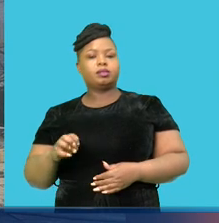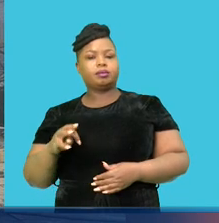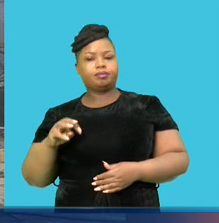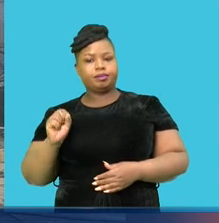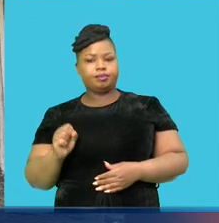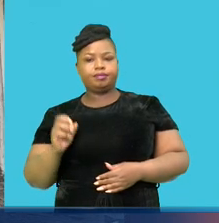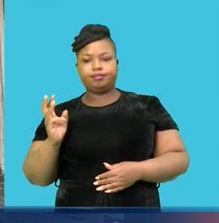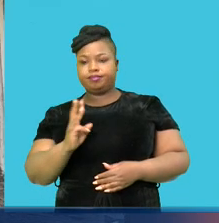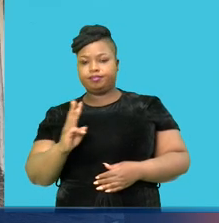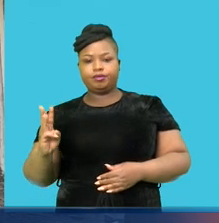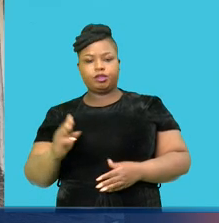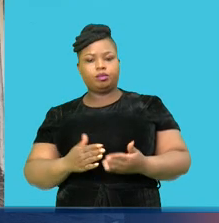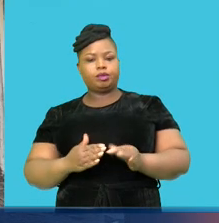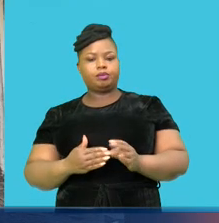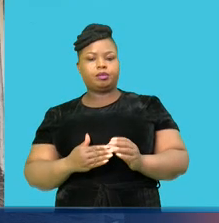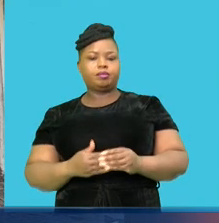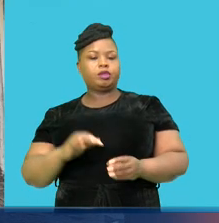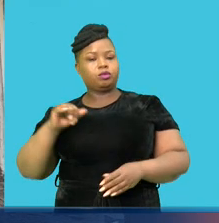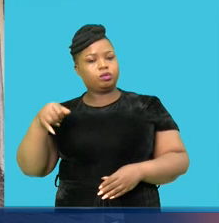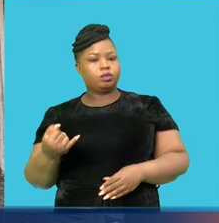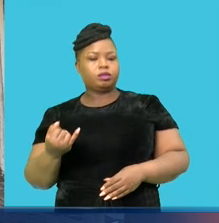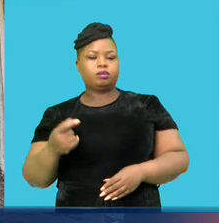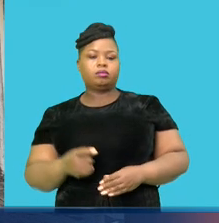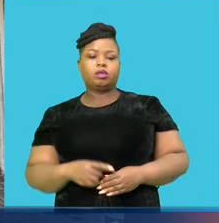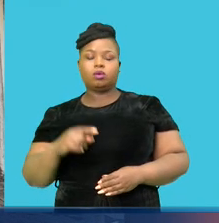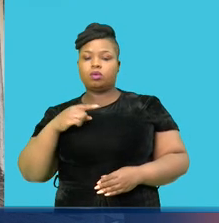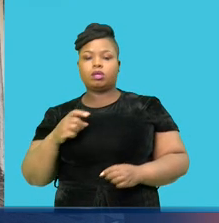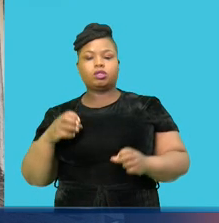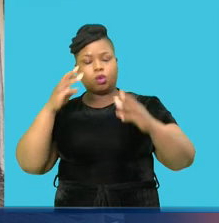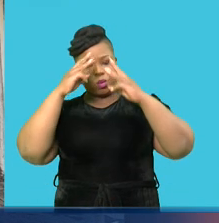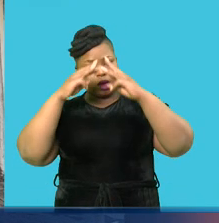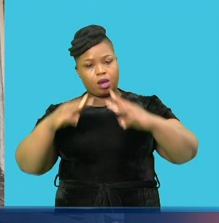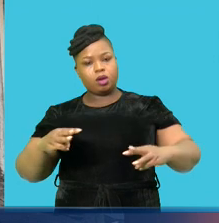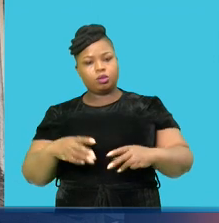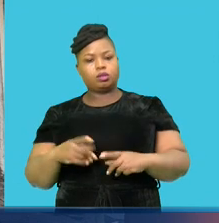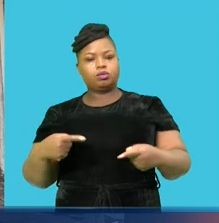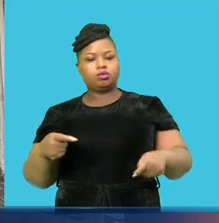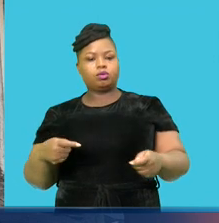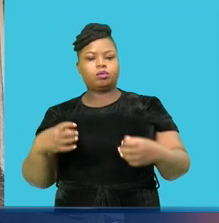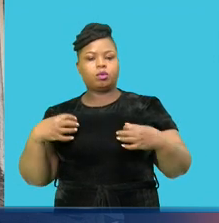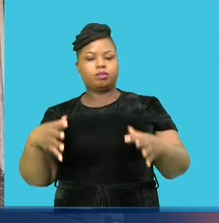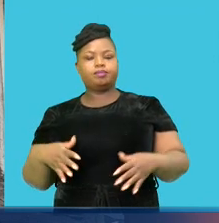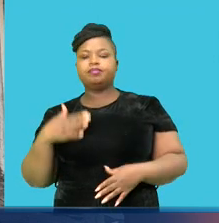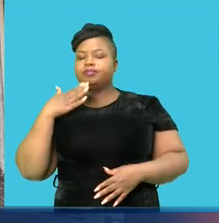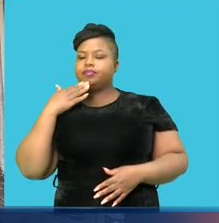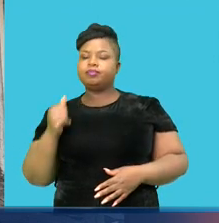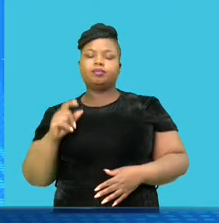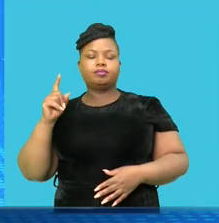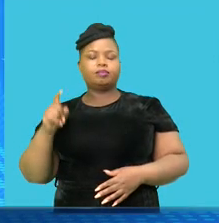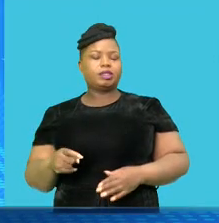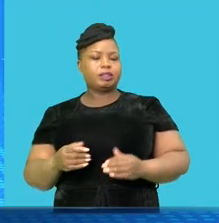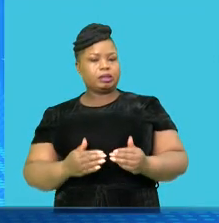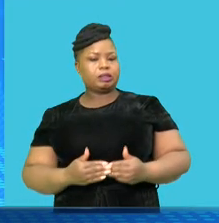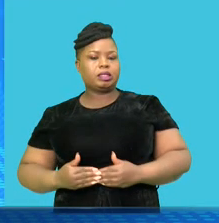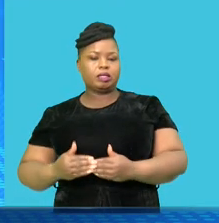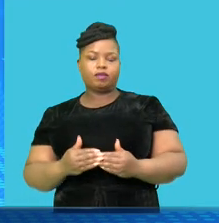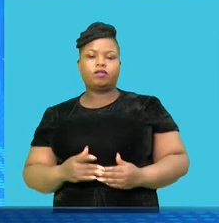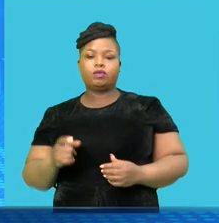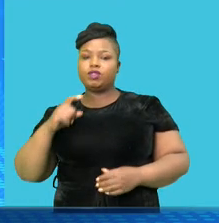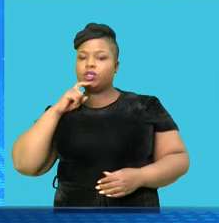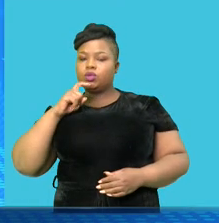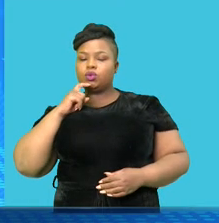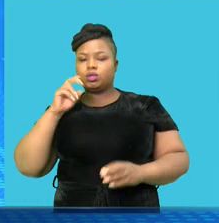to caution the residents of Johannesburg, warehouse and shop owners to please be extra cautious when